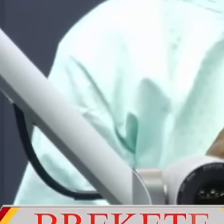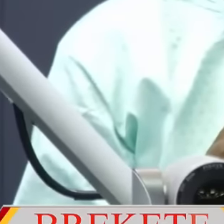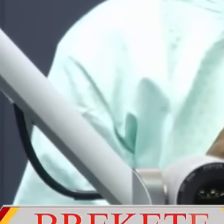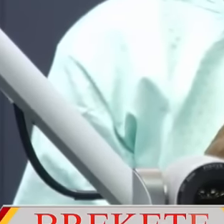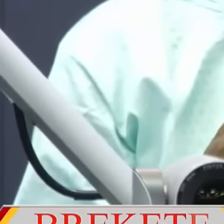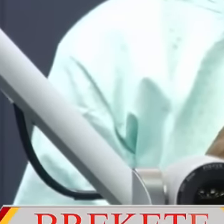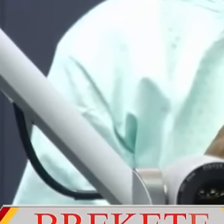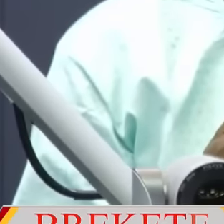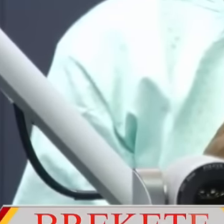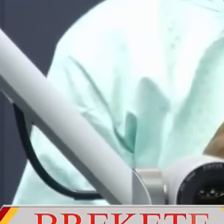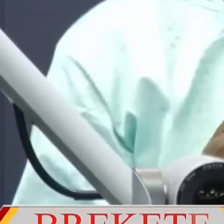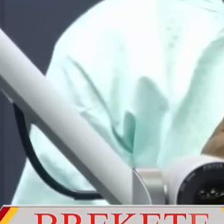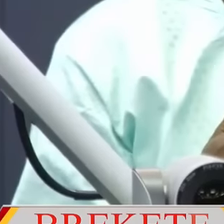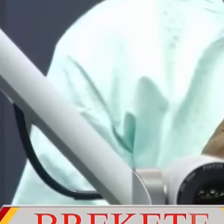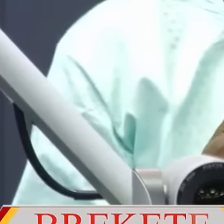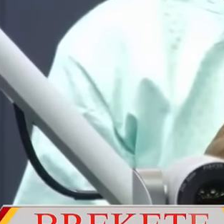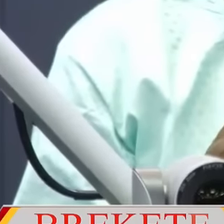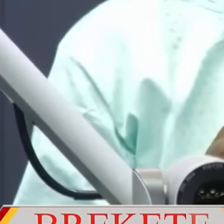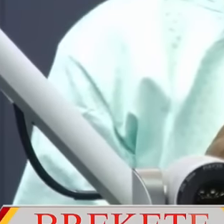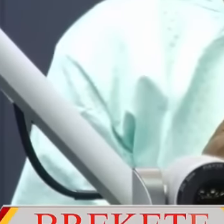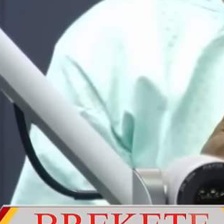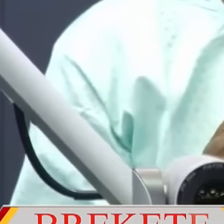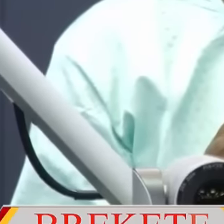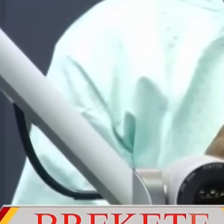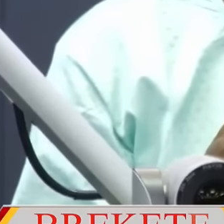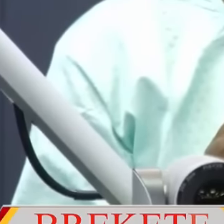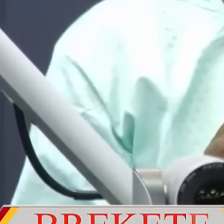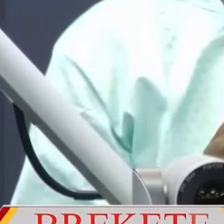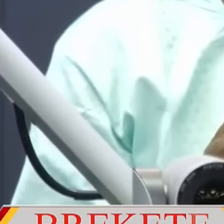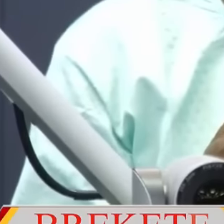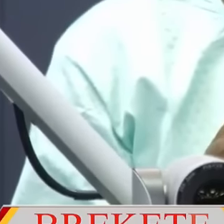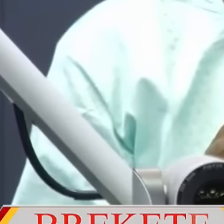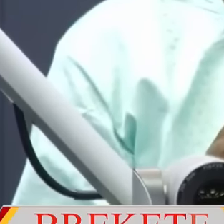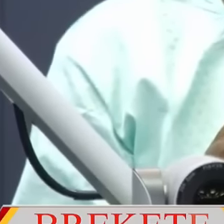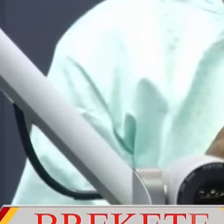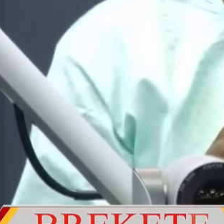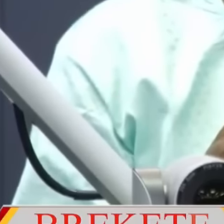wata ta ji labarin an ce kamar mutanen nan